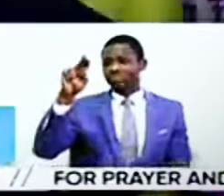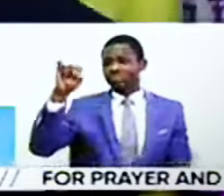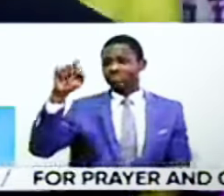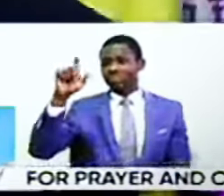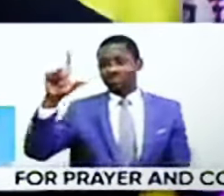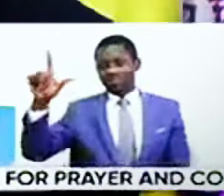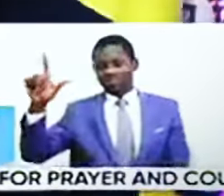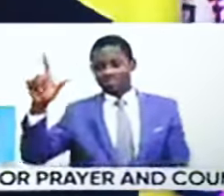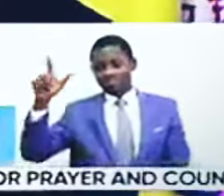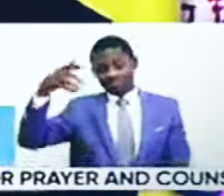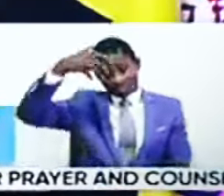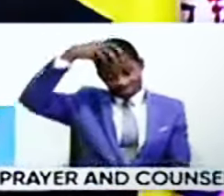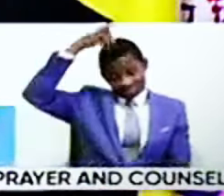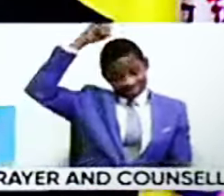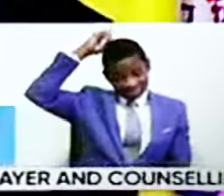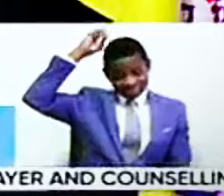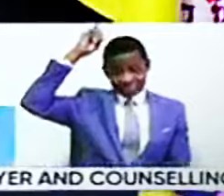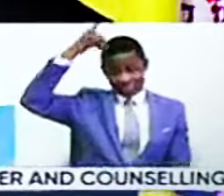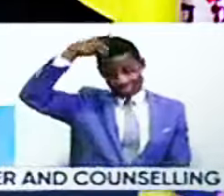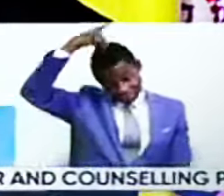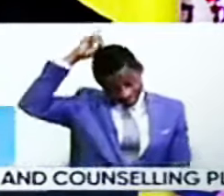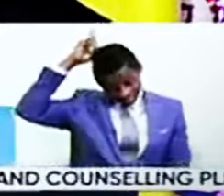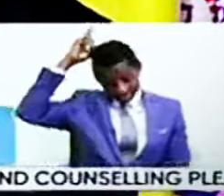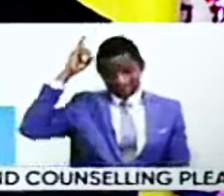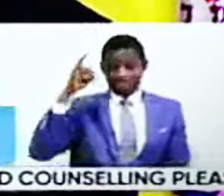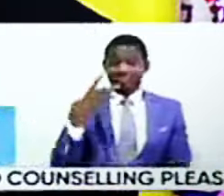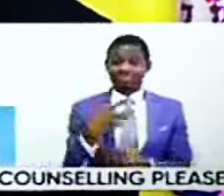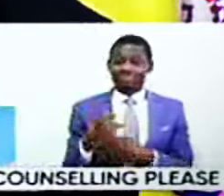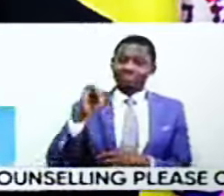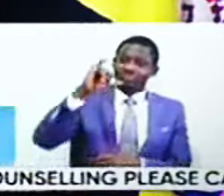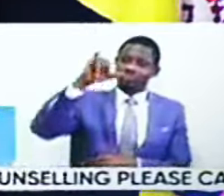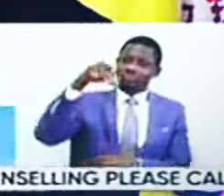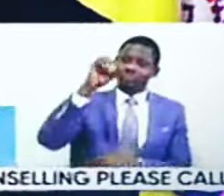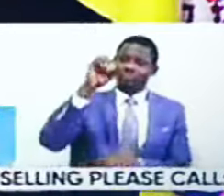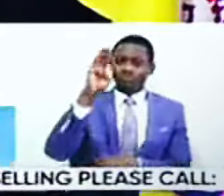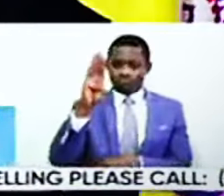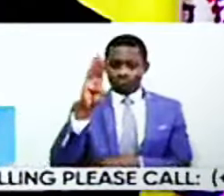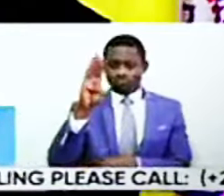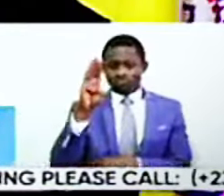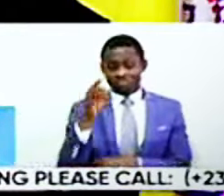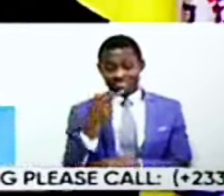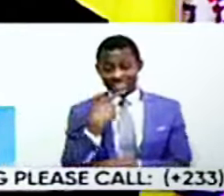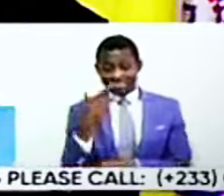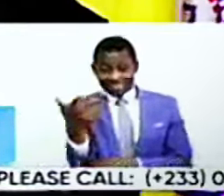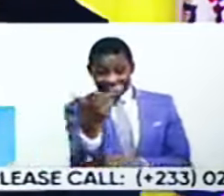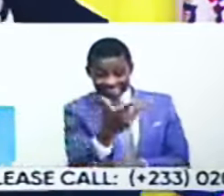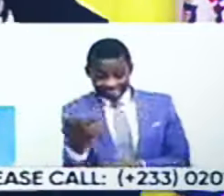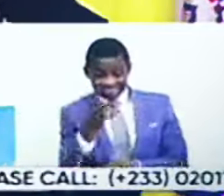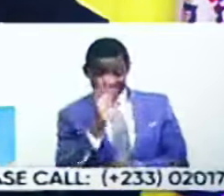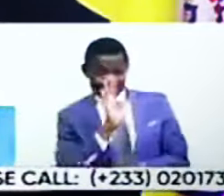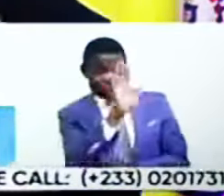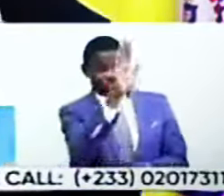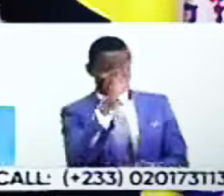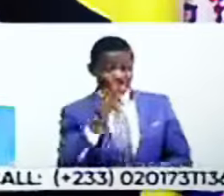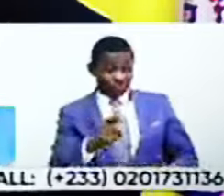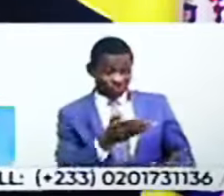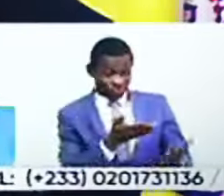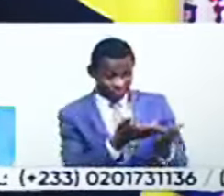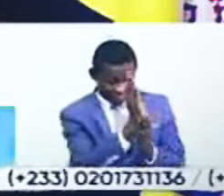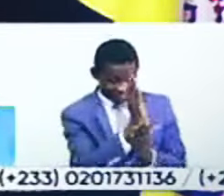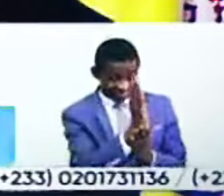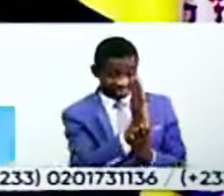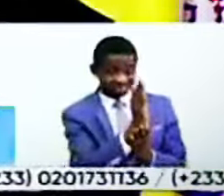righteousness. Chroni say one training. Will save themselves. When there is an evil in the land and they want to